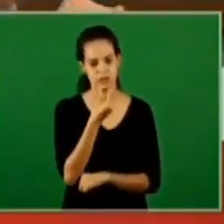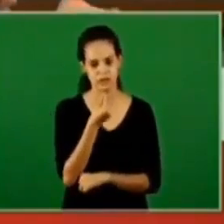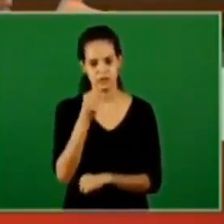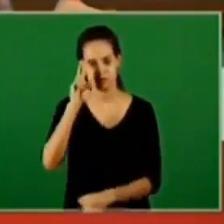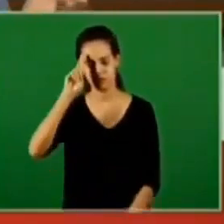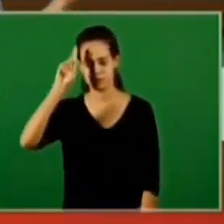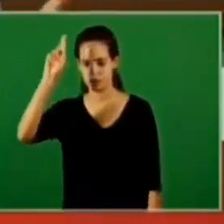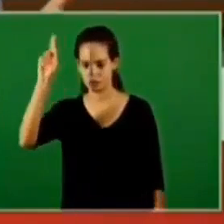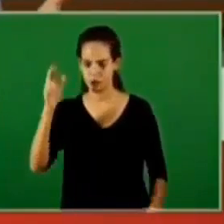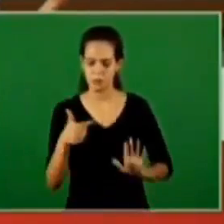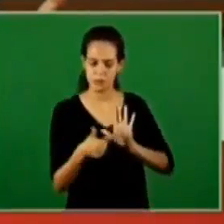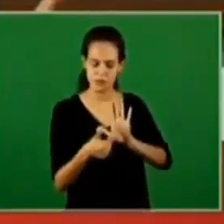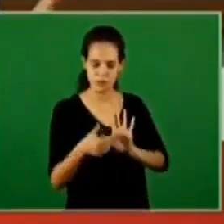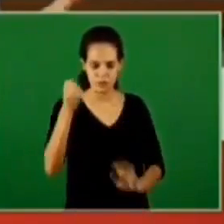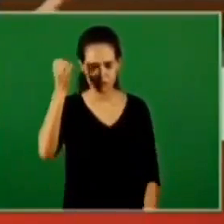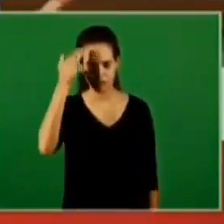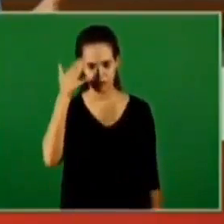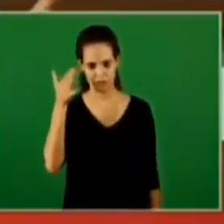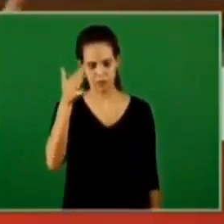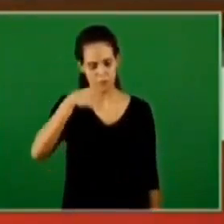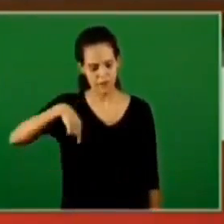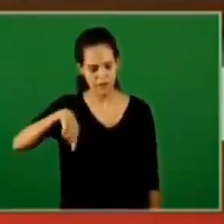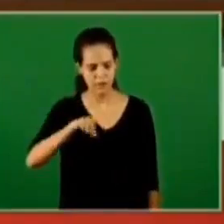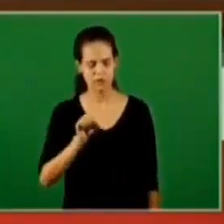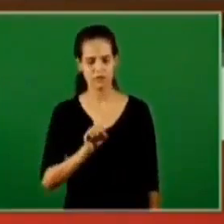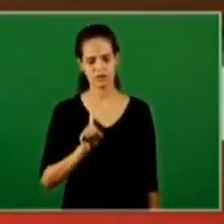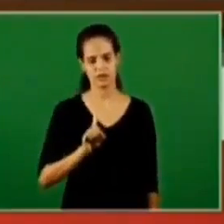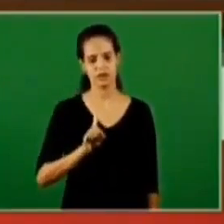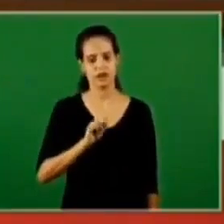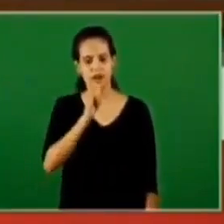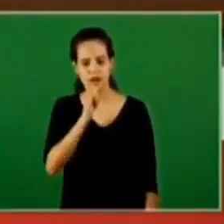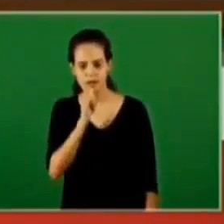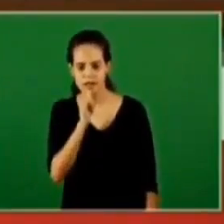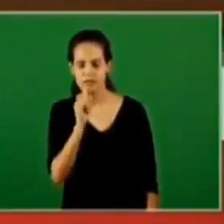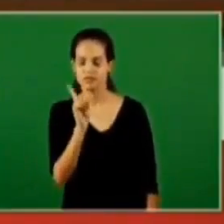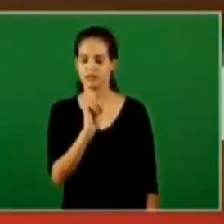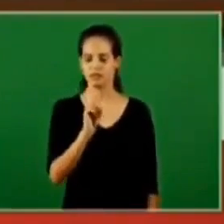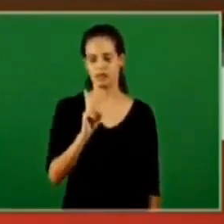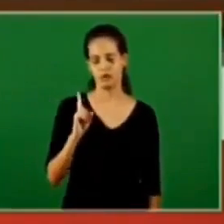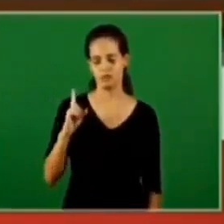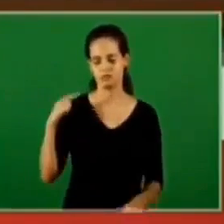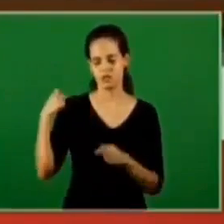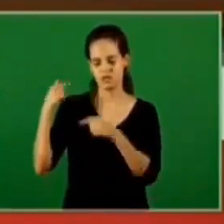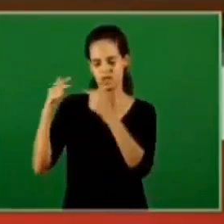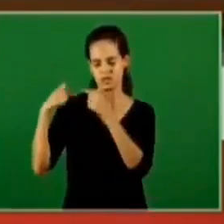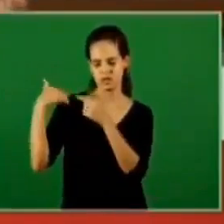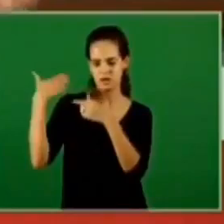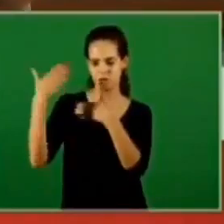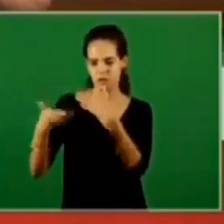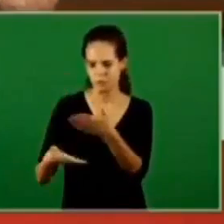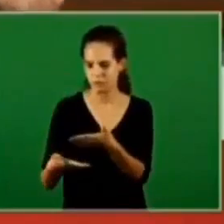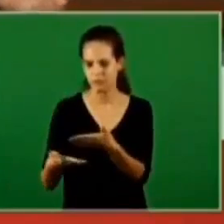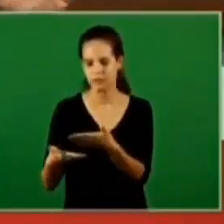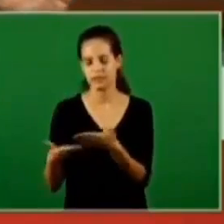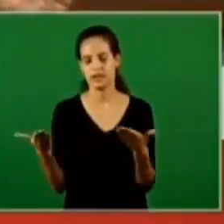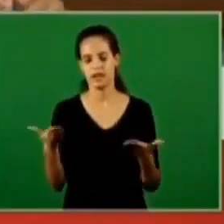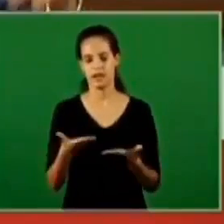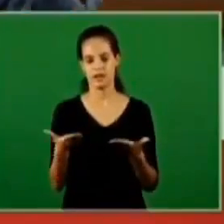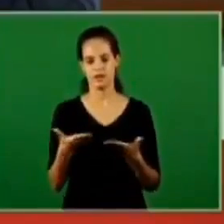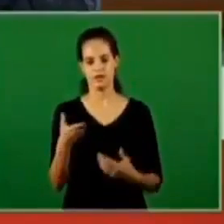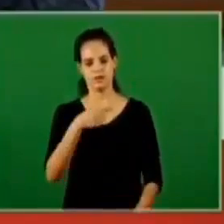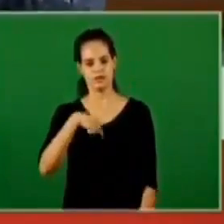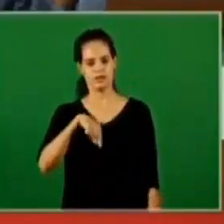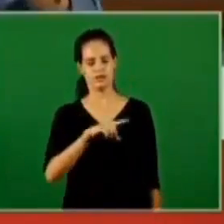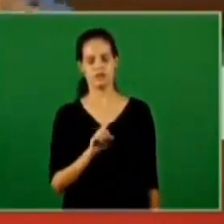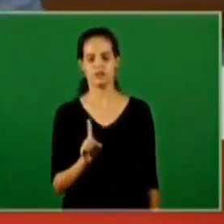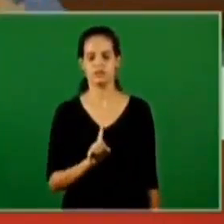Lord has revealed that this is not for us yet, but it may be for another generation. And